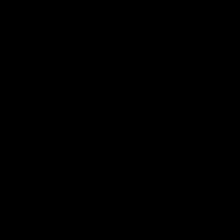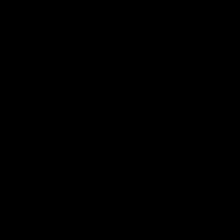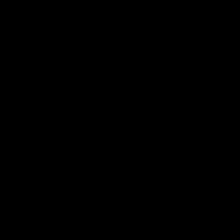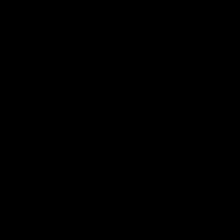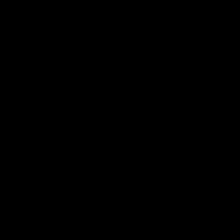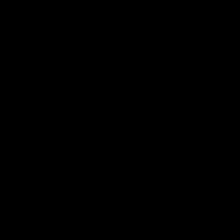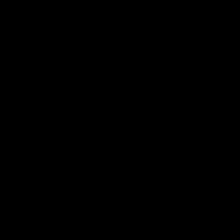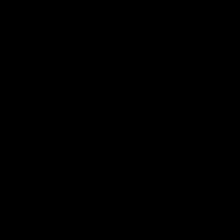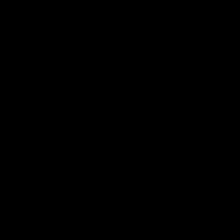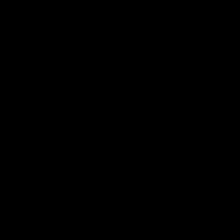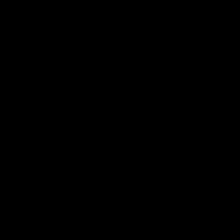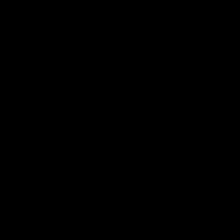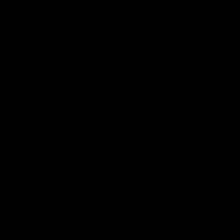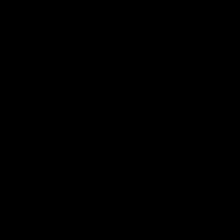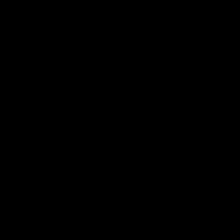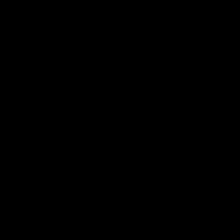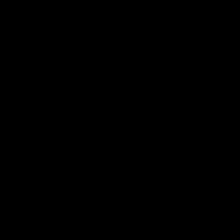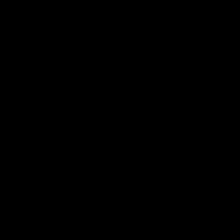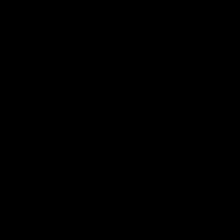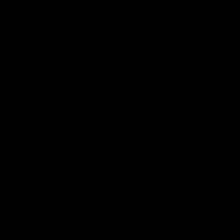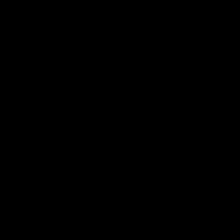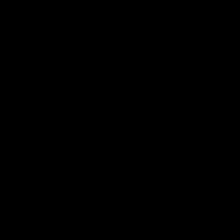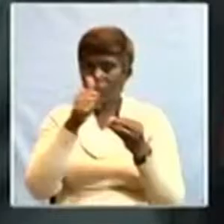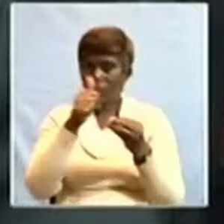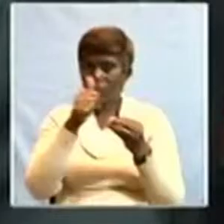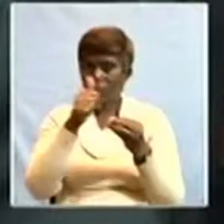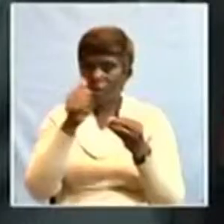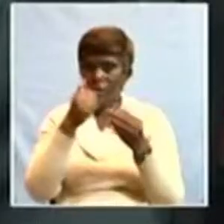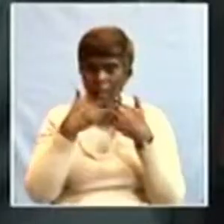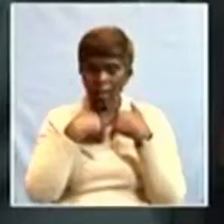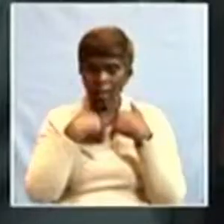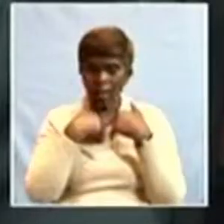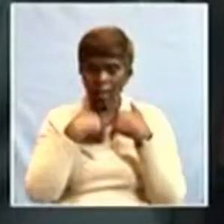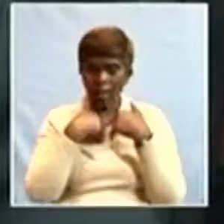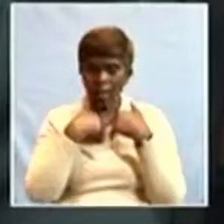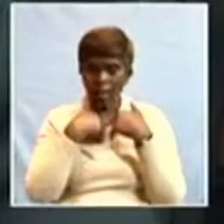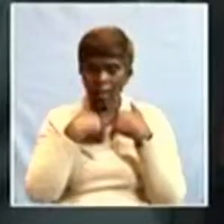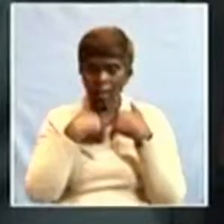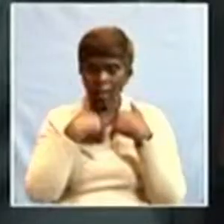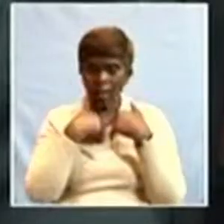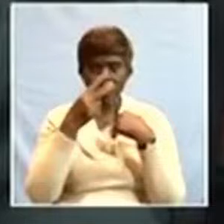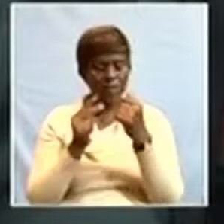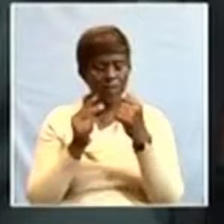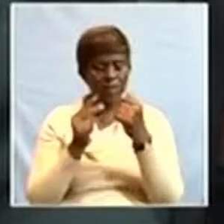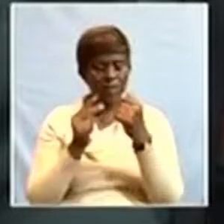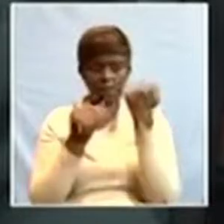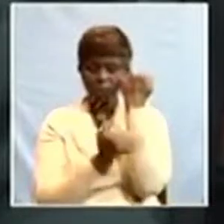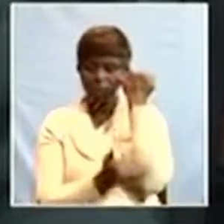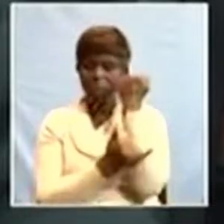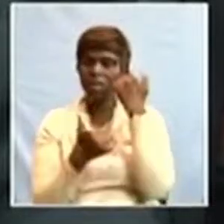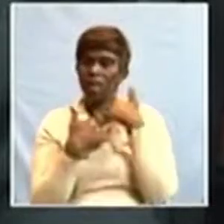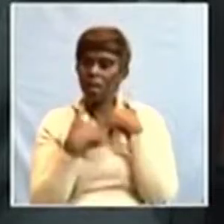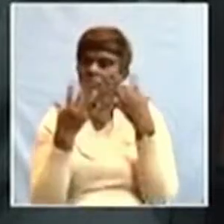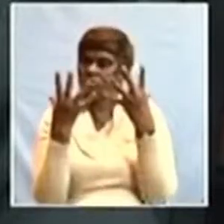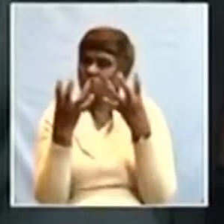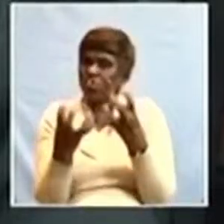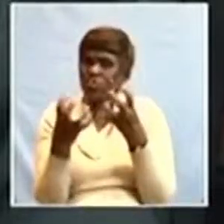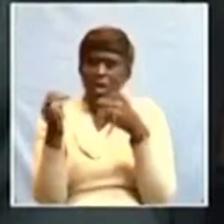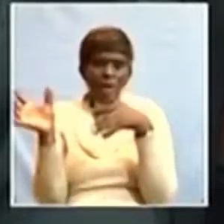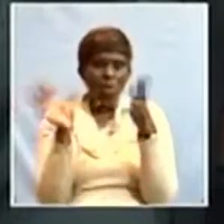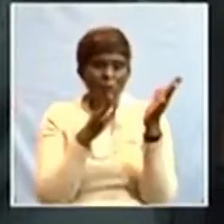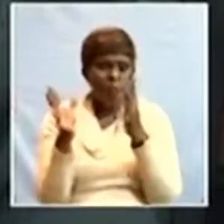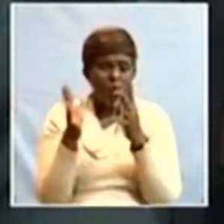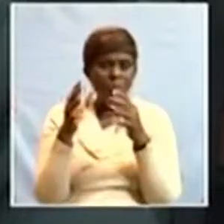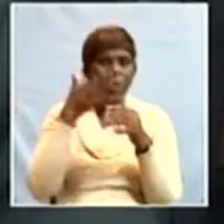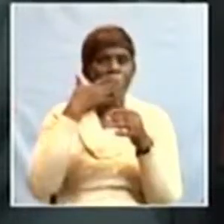of government. I'm sure you have seen what's happening as a country with regard to climate